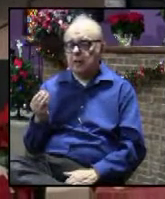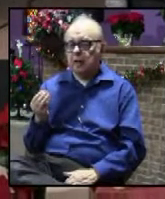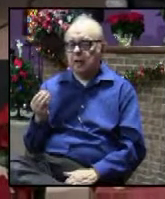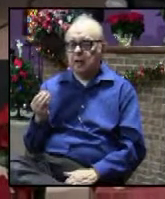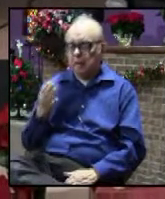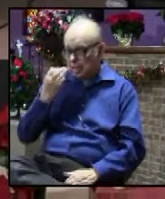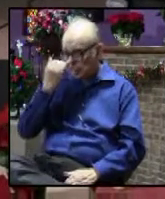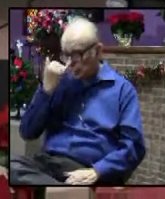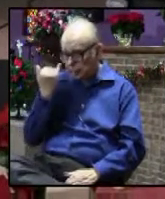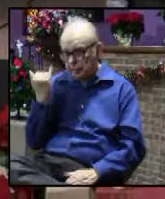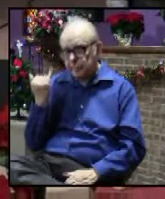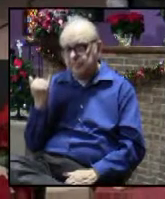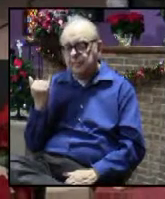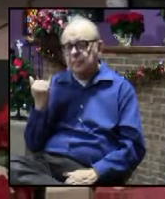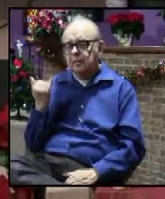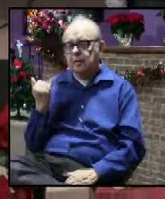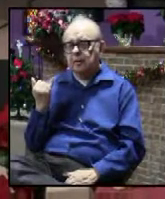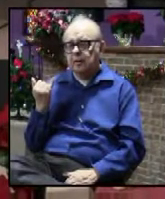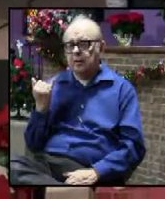Joseph,